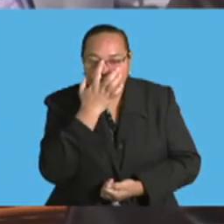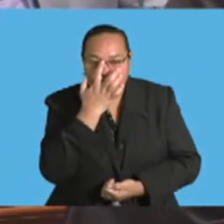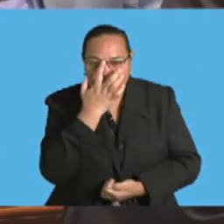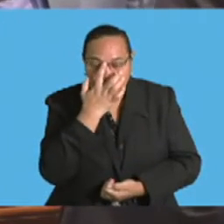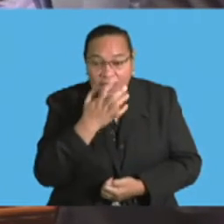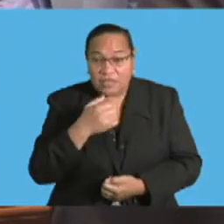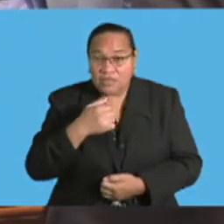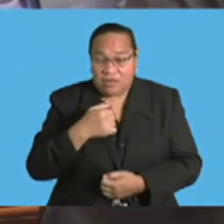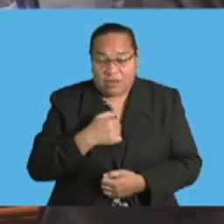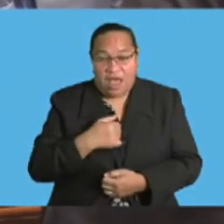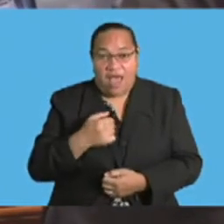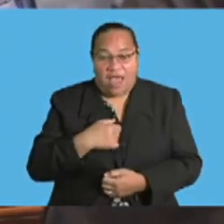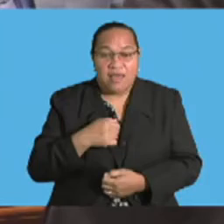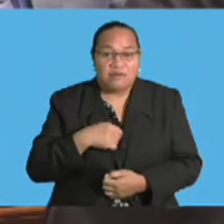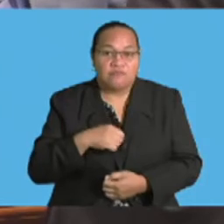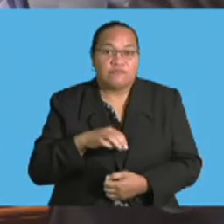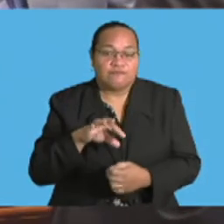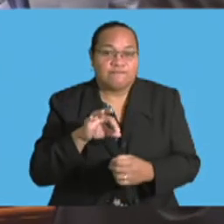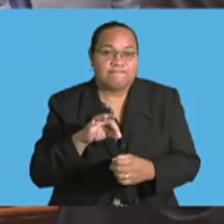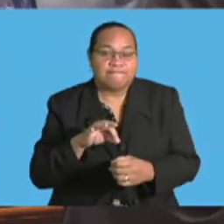vouch for the fact that